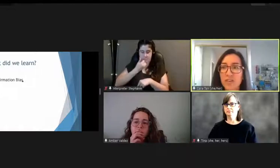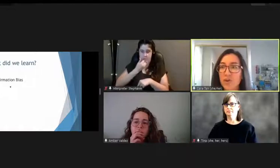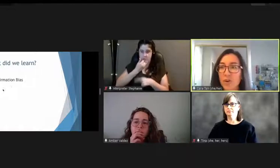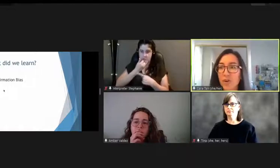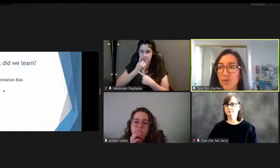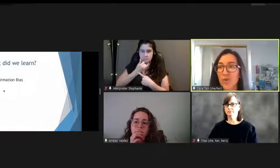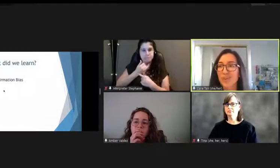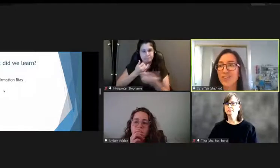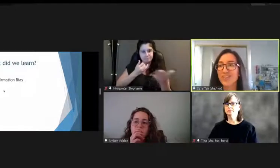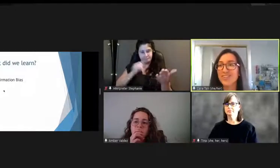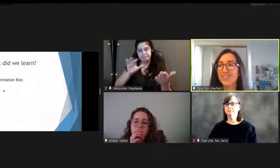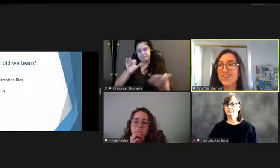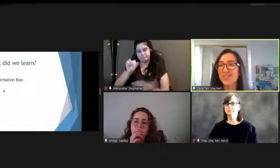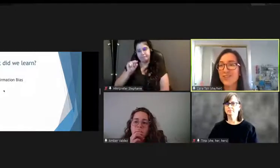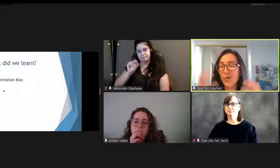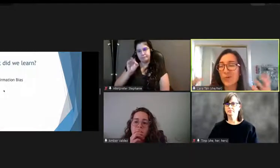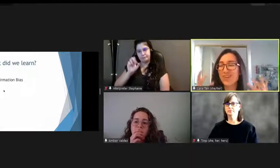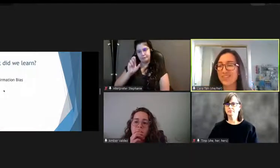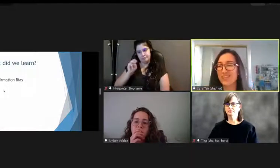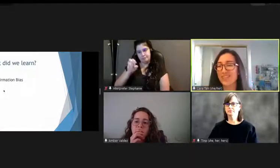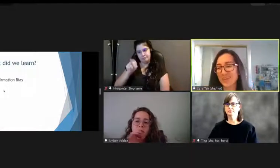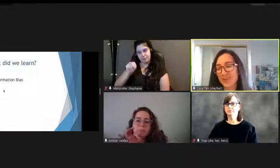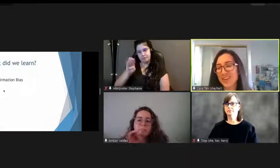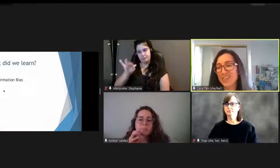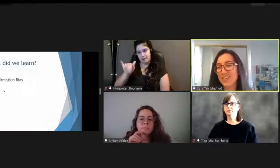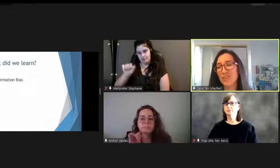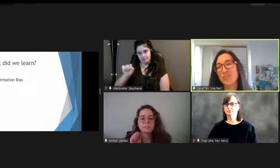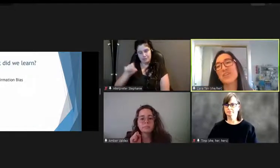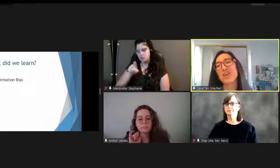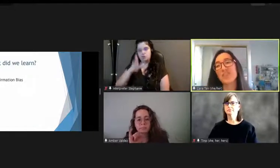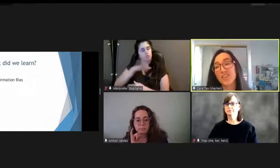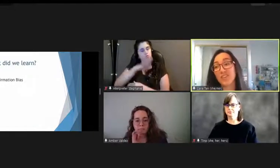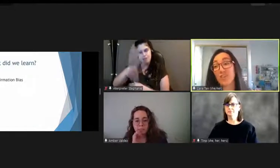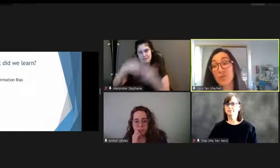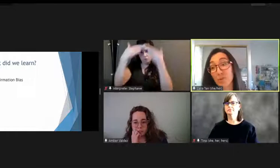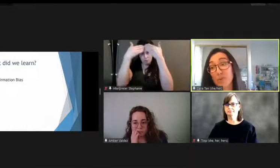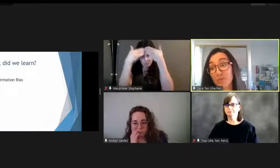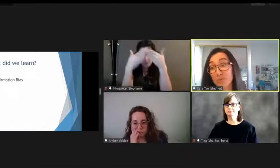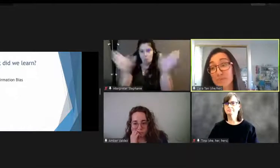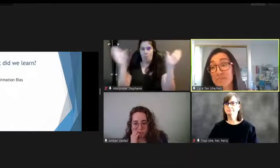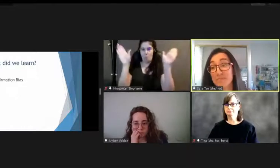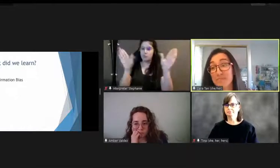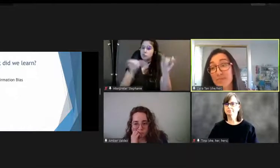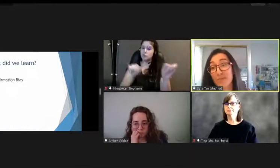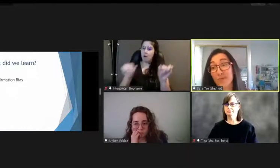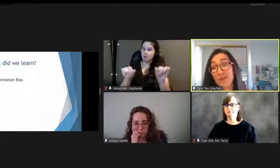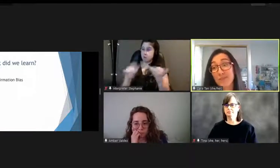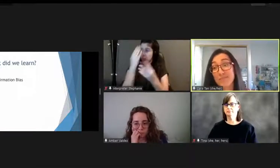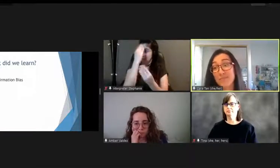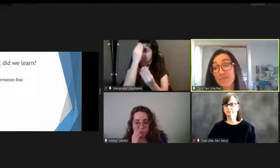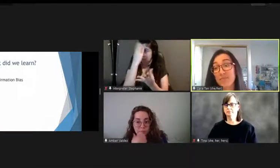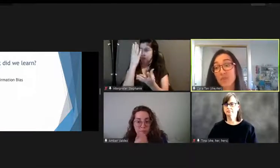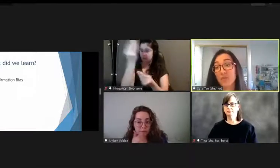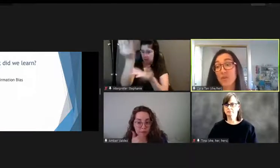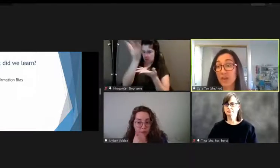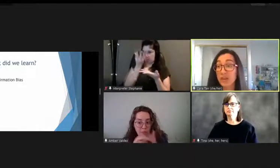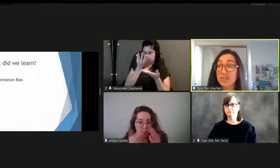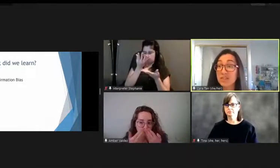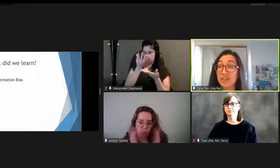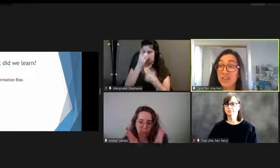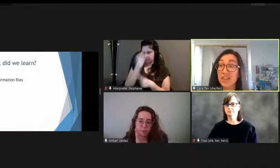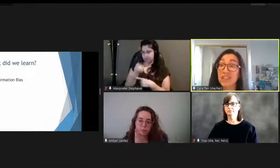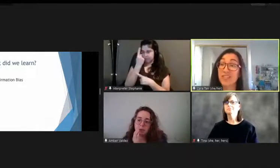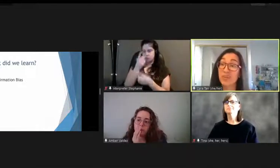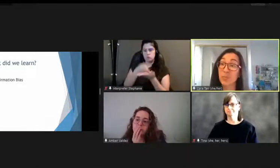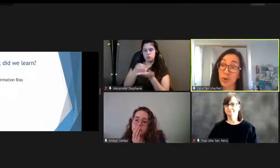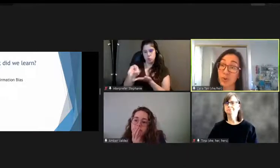bias. You're never opening yourself up to potentially the truth, right? So